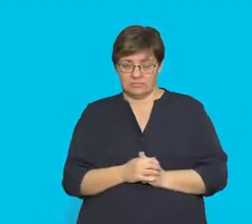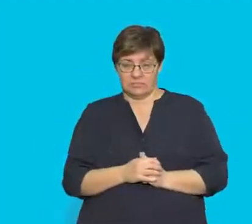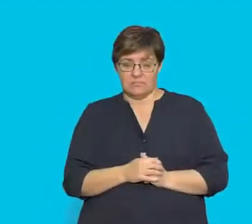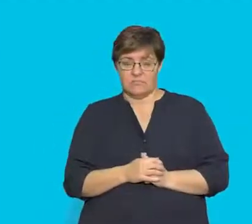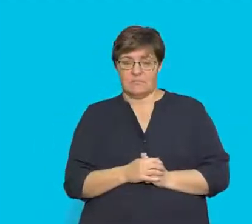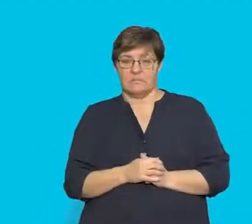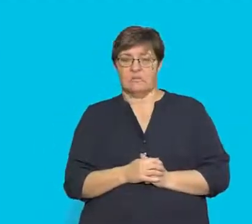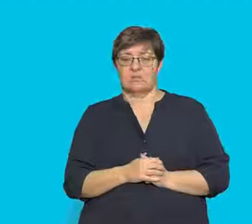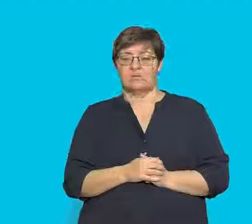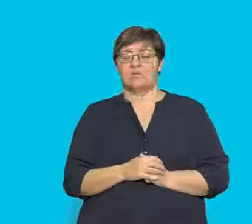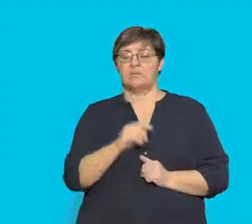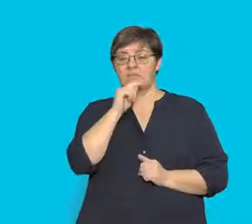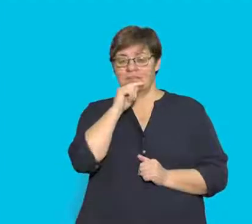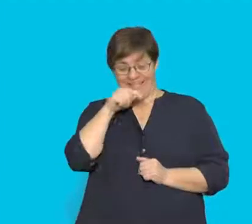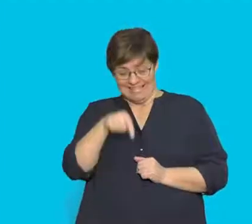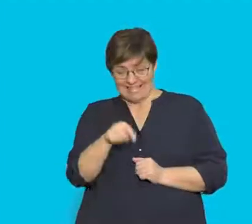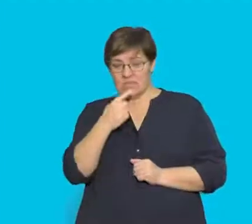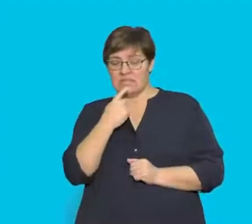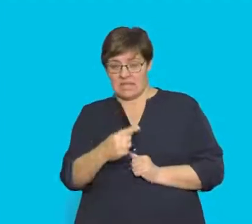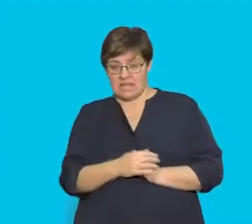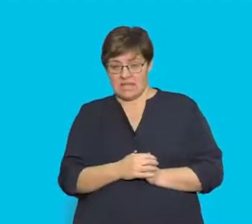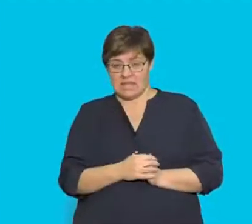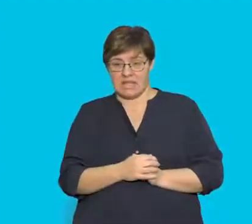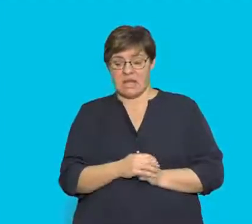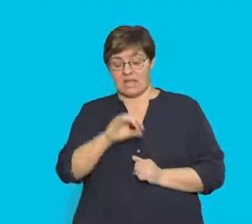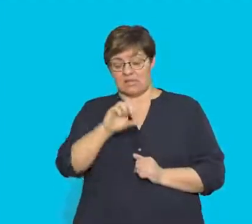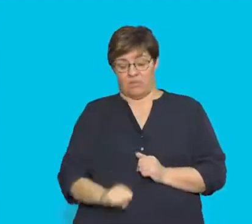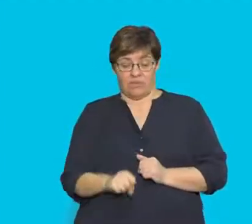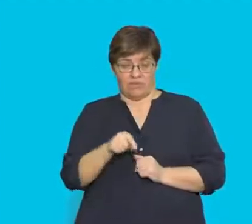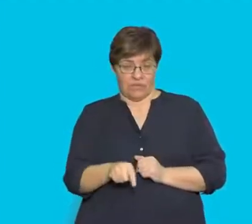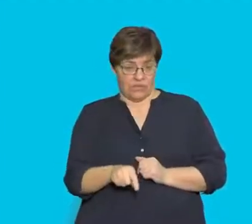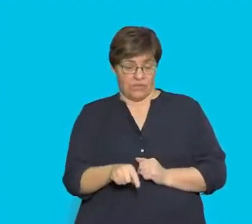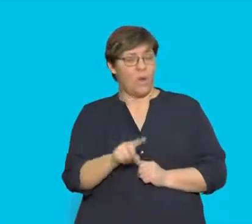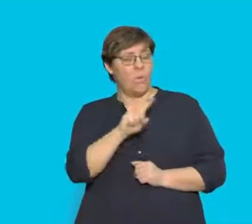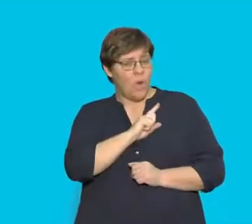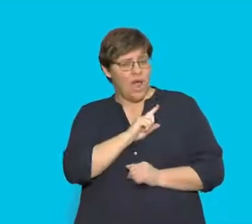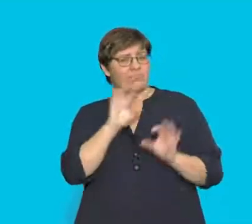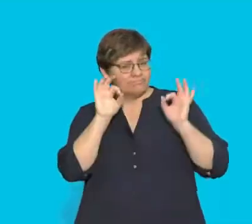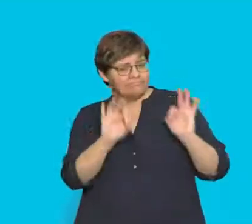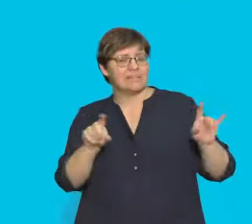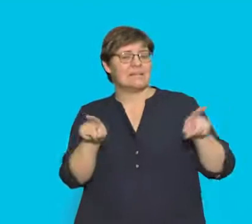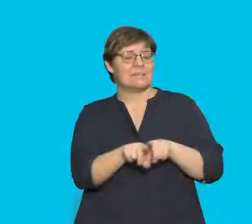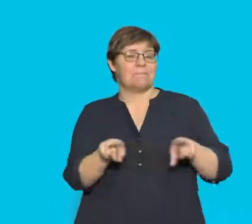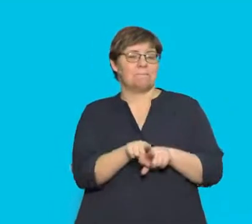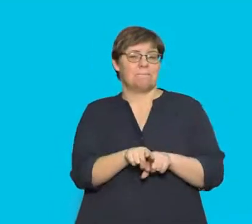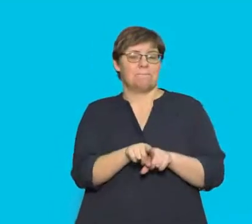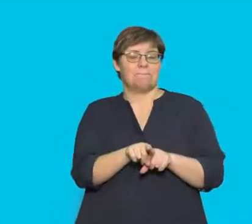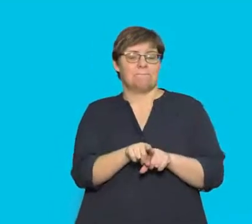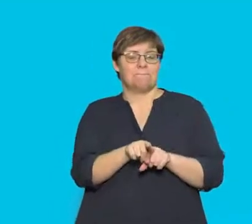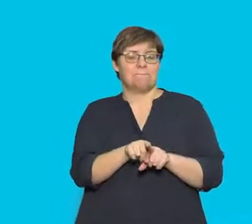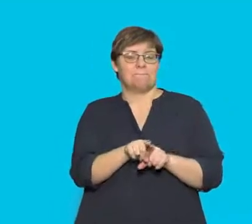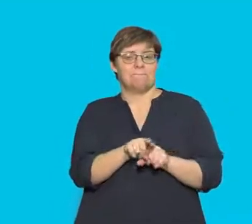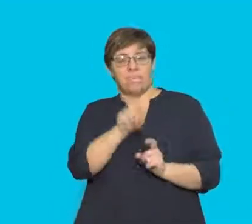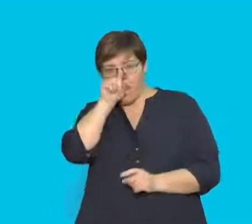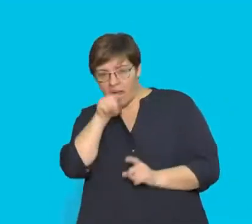in fact here, this we said was a south pole, because it looked exactly like the field